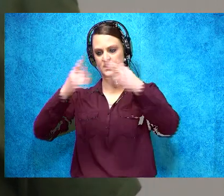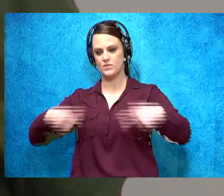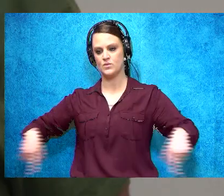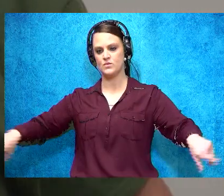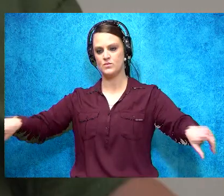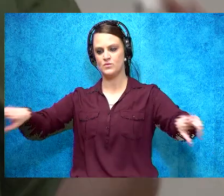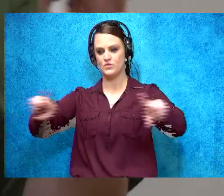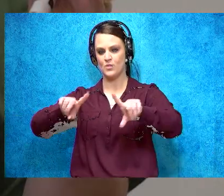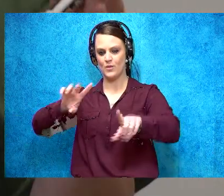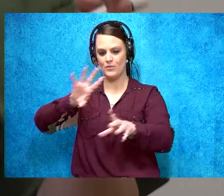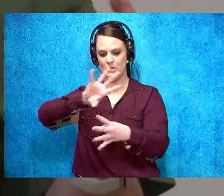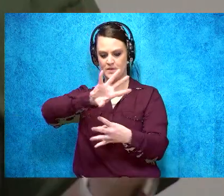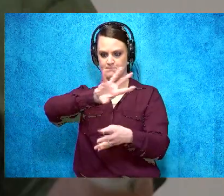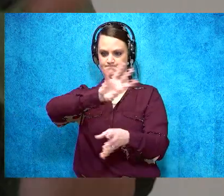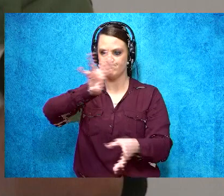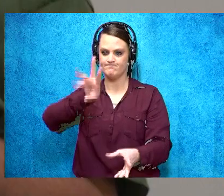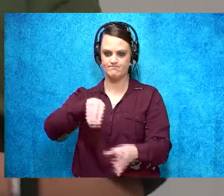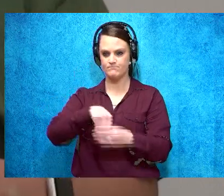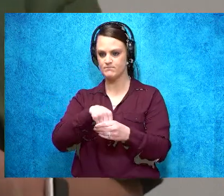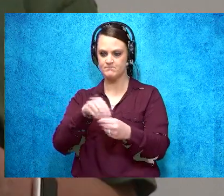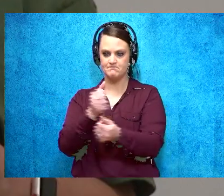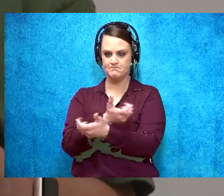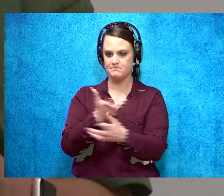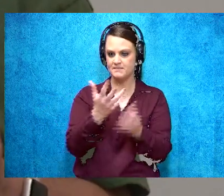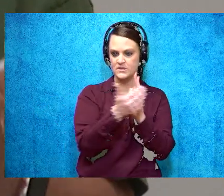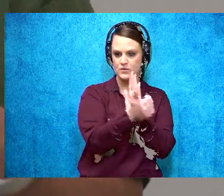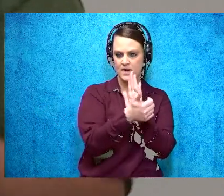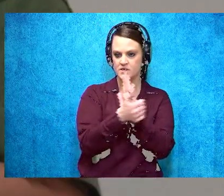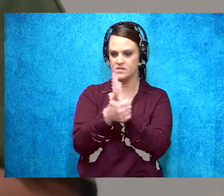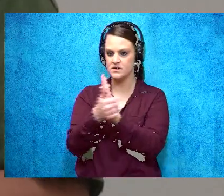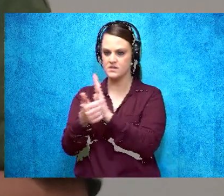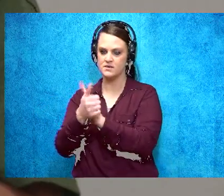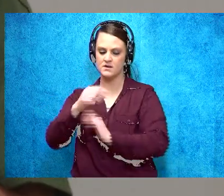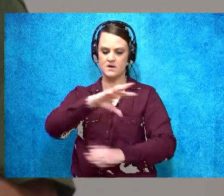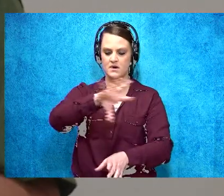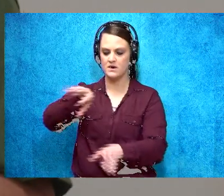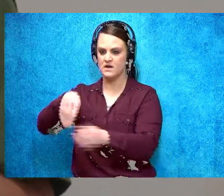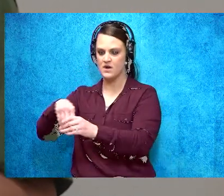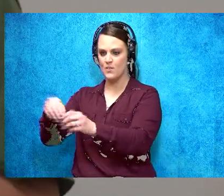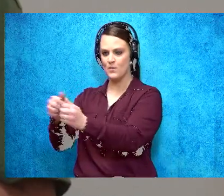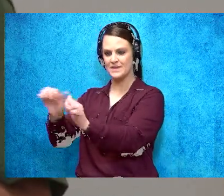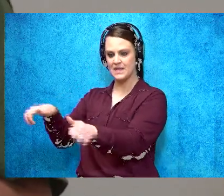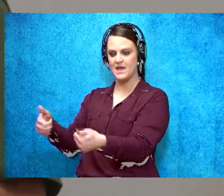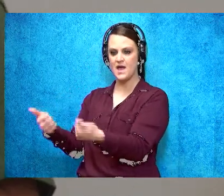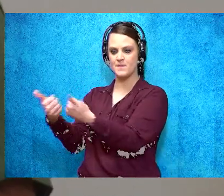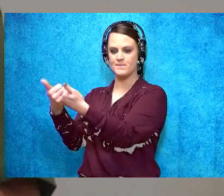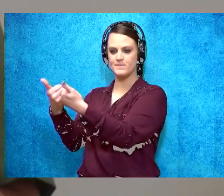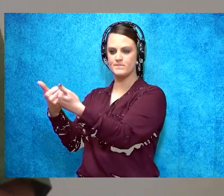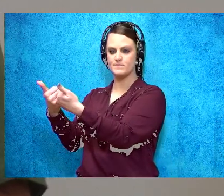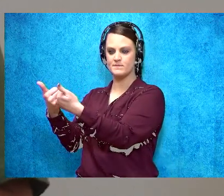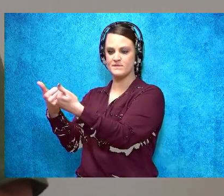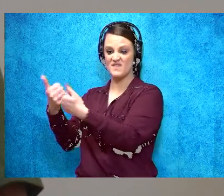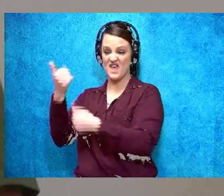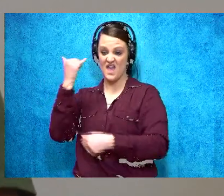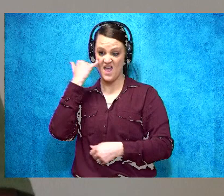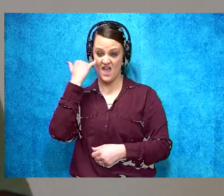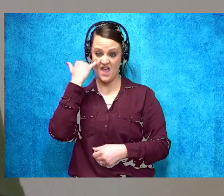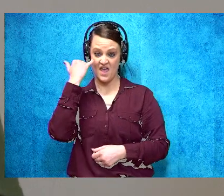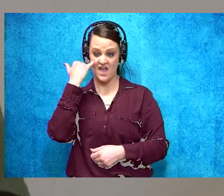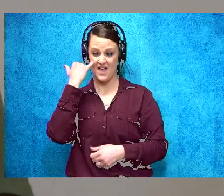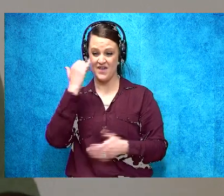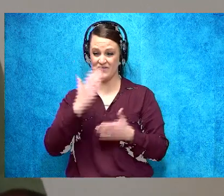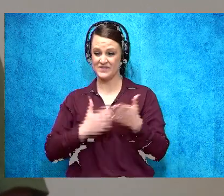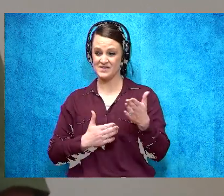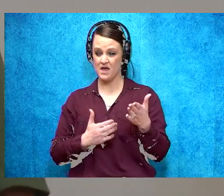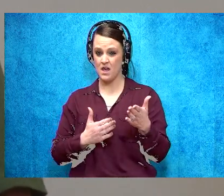to incorporate the strategies we've learned into those games. If you don't already have some, you